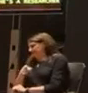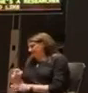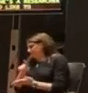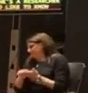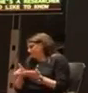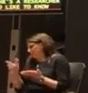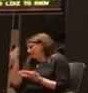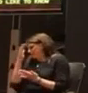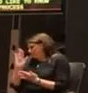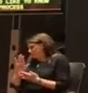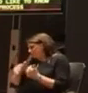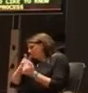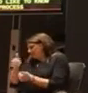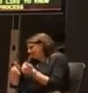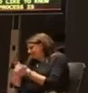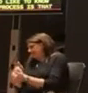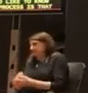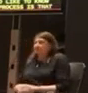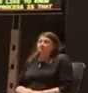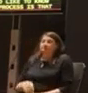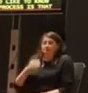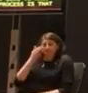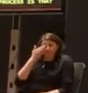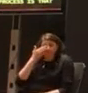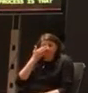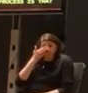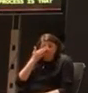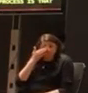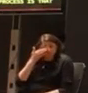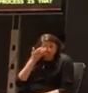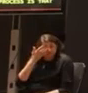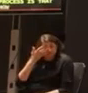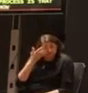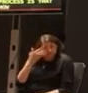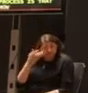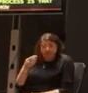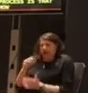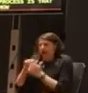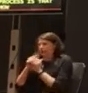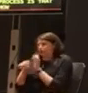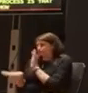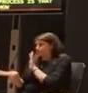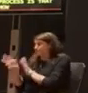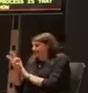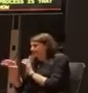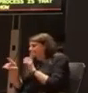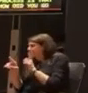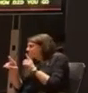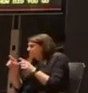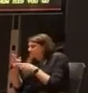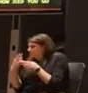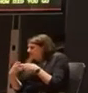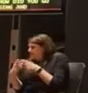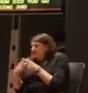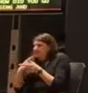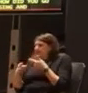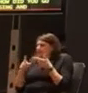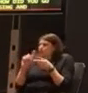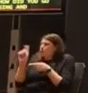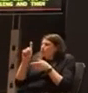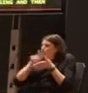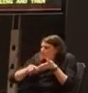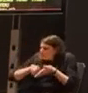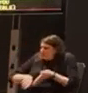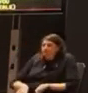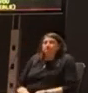process is as you research. How did you go about choosing, and then where did your research take you? Well,